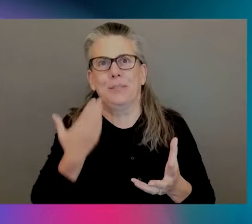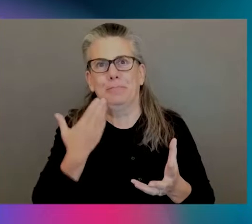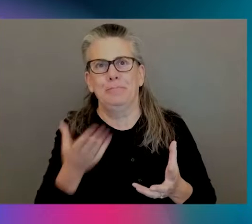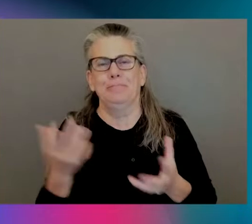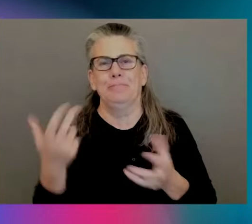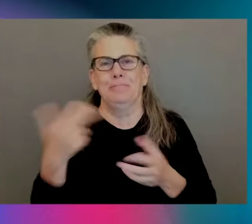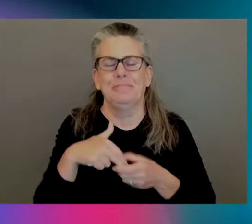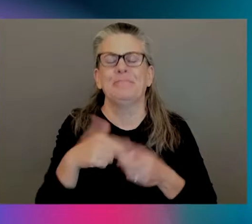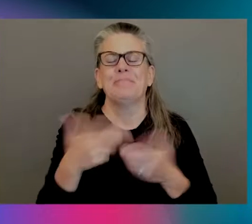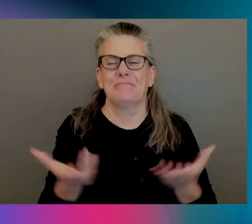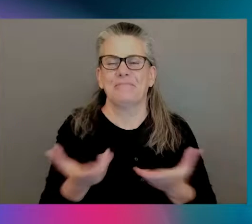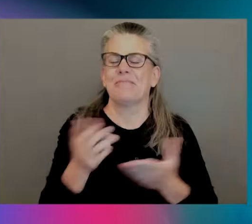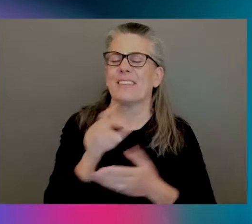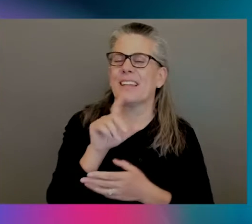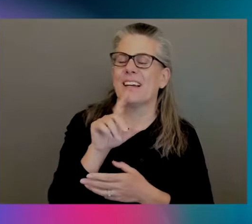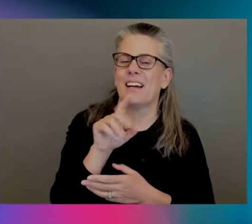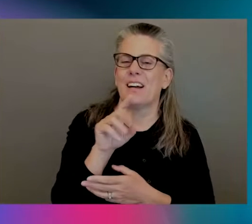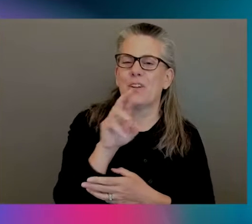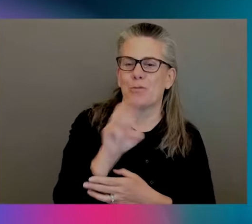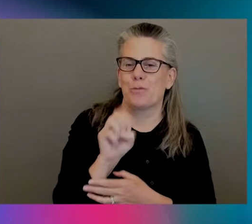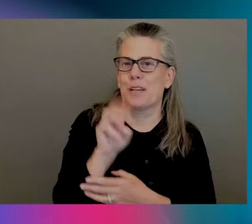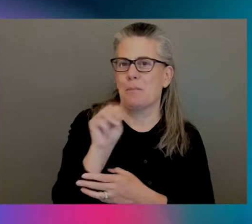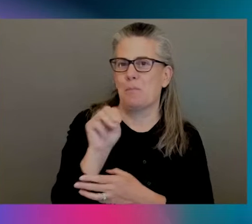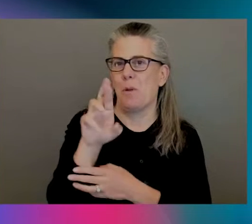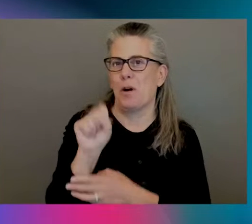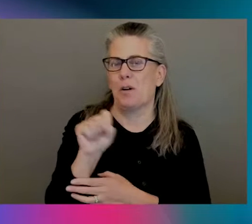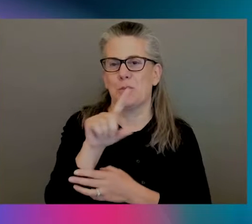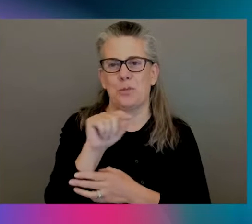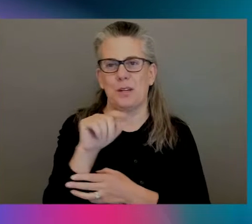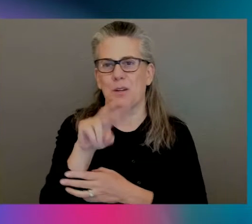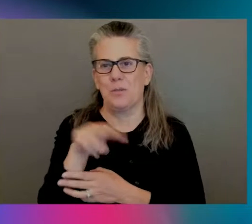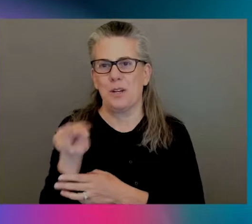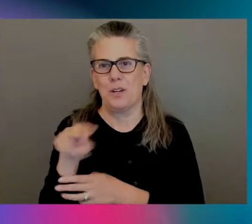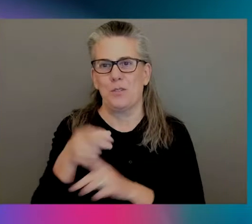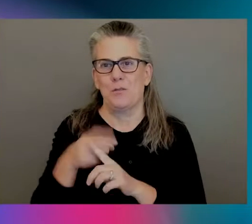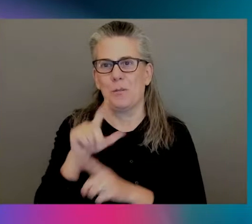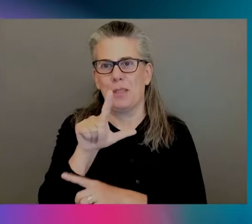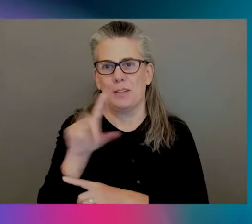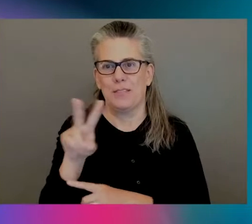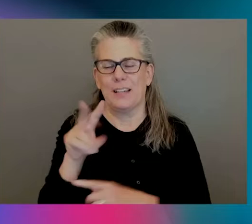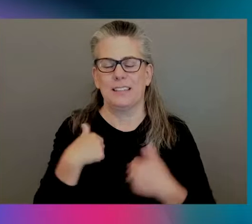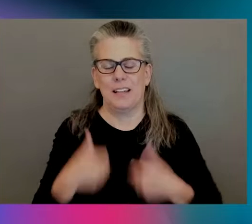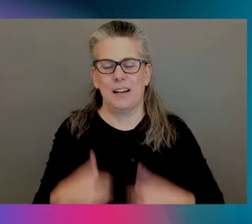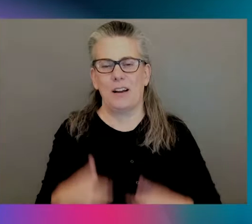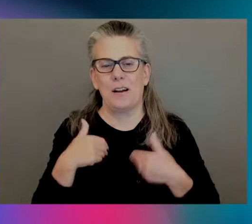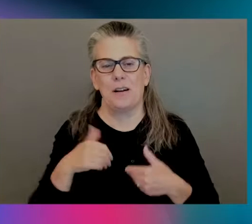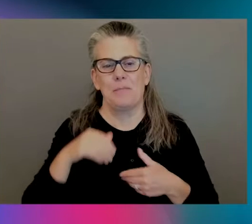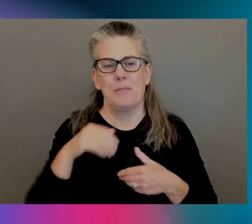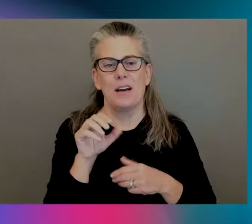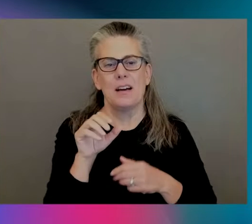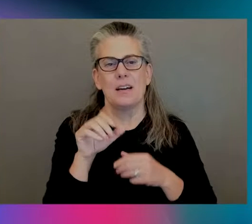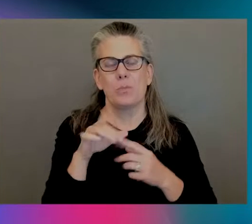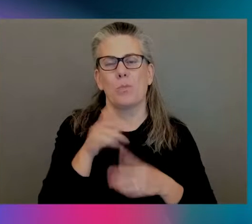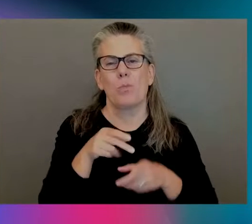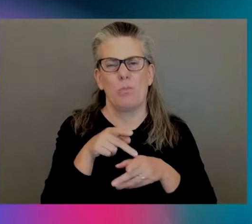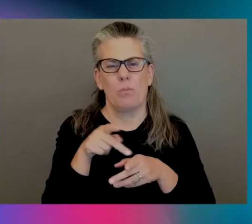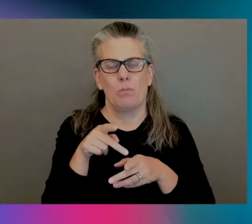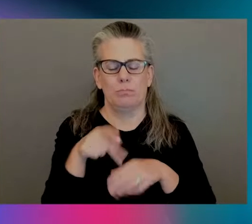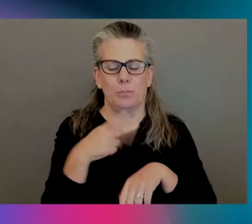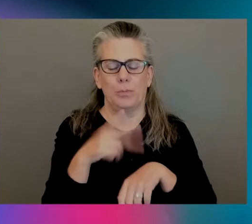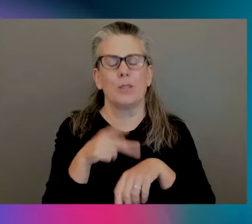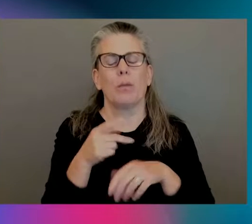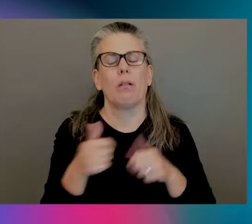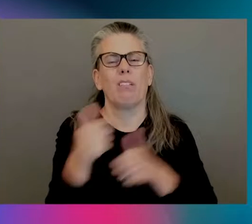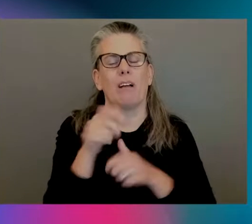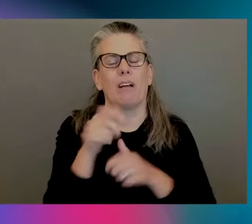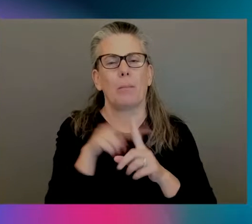REMAS 2022 from Las Vegas. I'm Suman Devnath. I'm a principal developer advocate focusing around data engineering. And I'm super